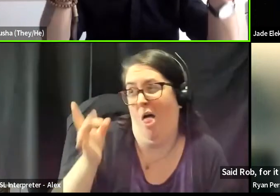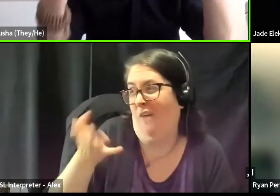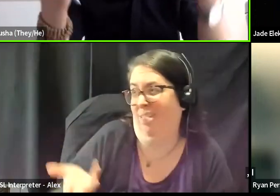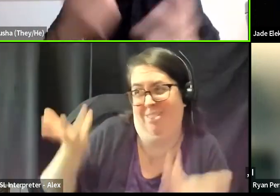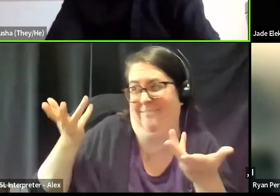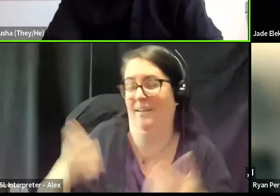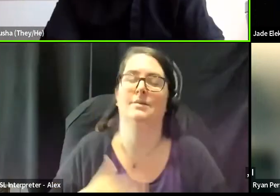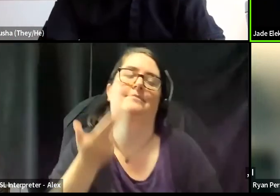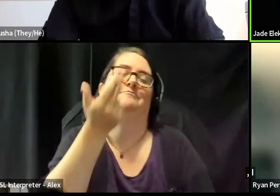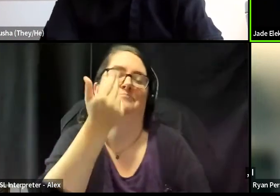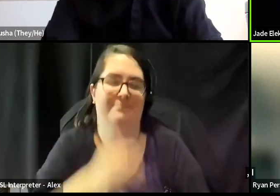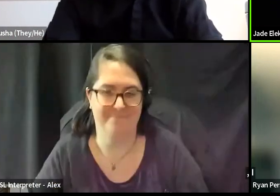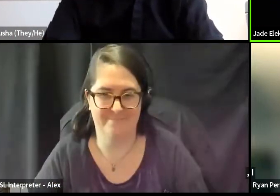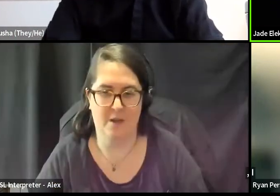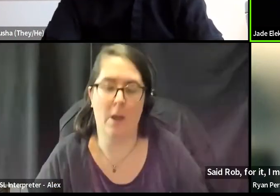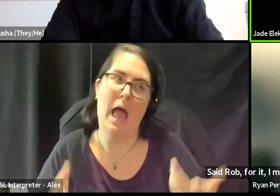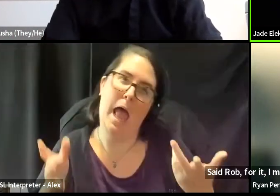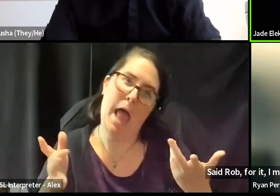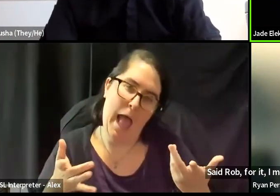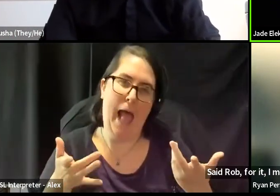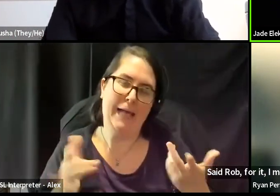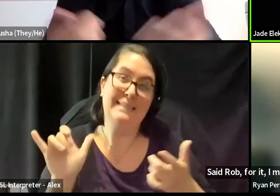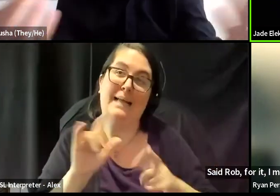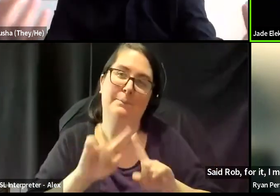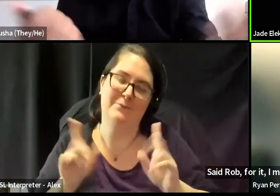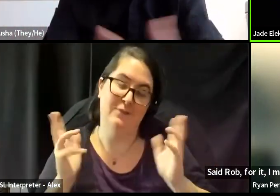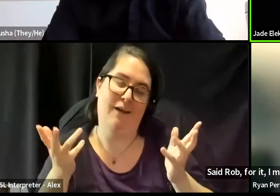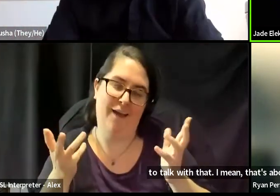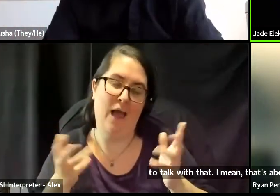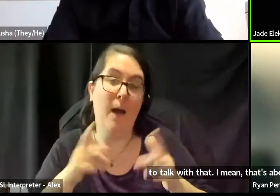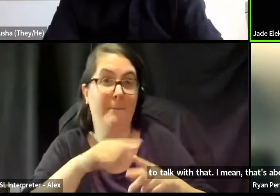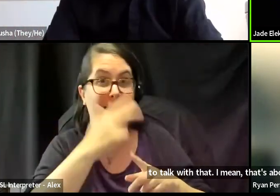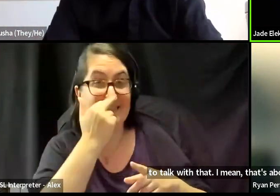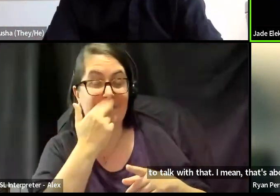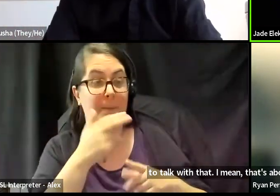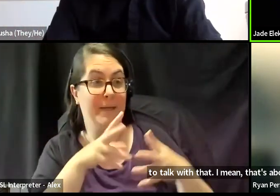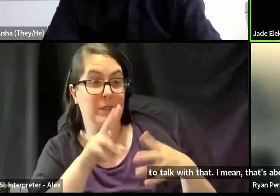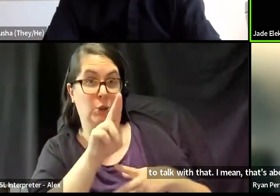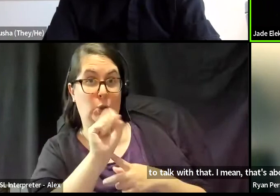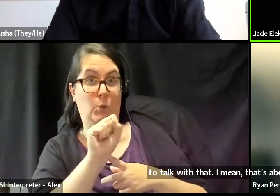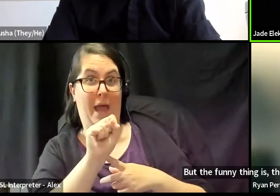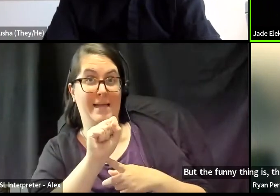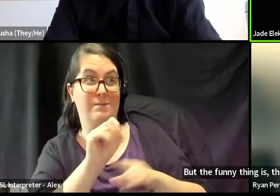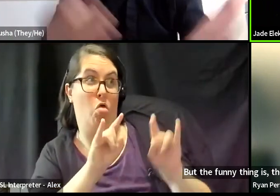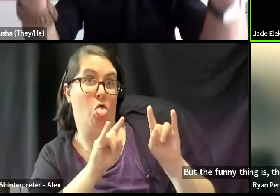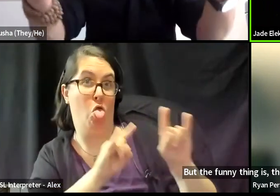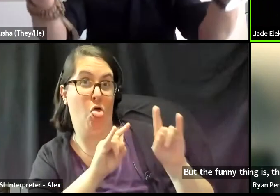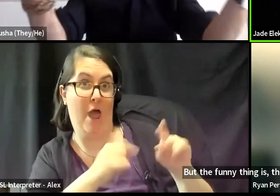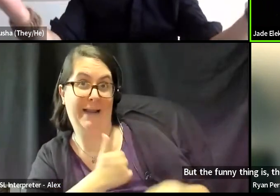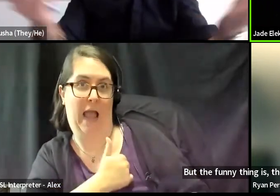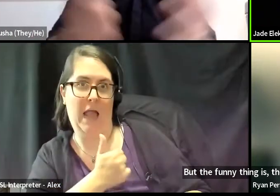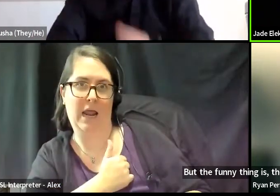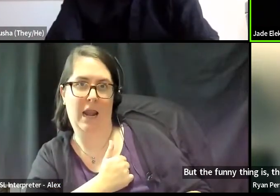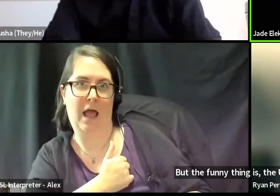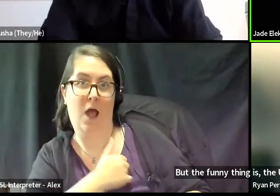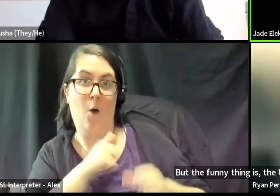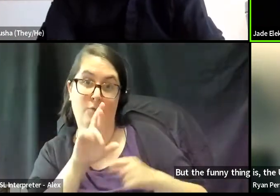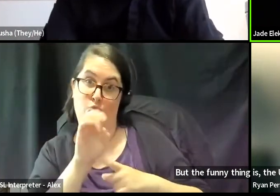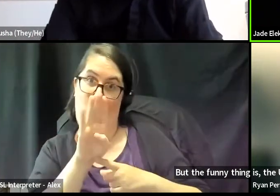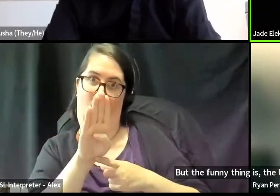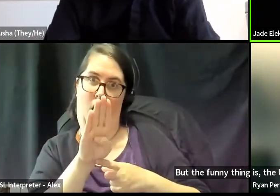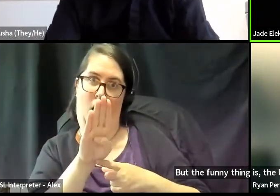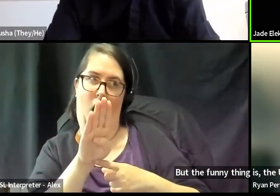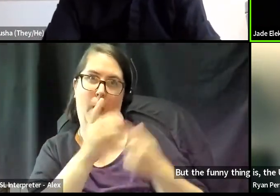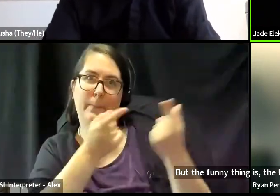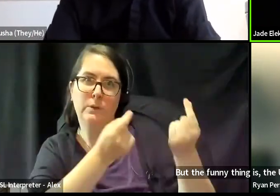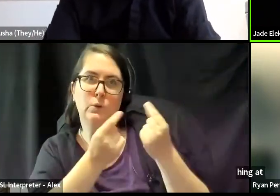mean, it's about the same thing. But the funny thing is, the U.S. was laughing at Canada for when Rob was in